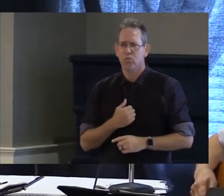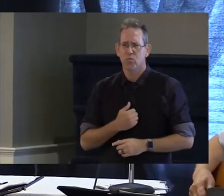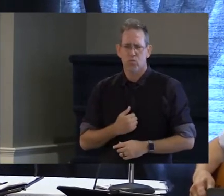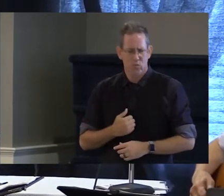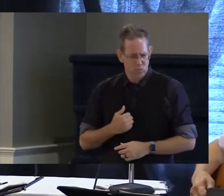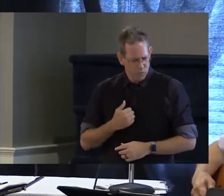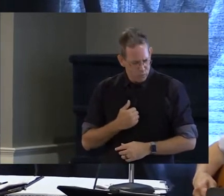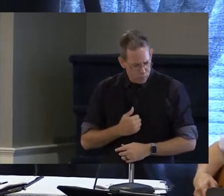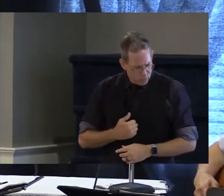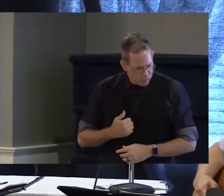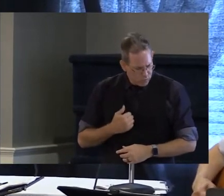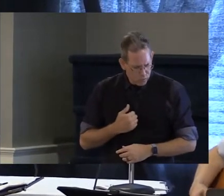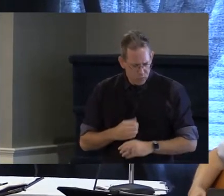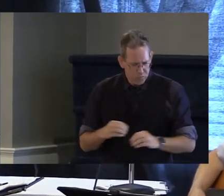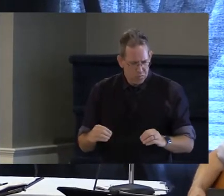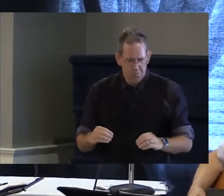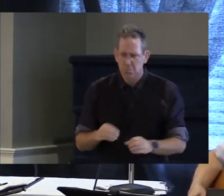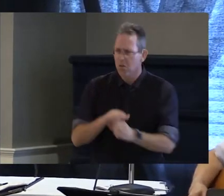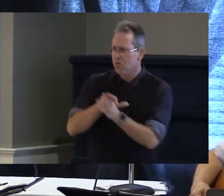Let's show no